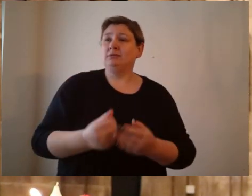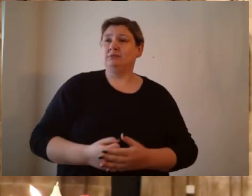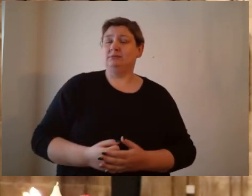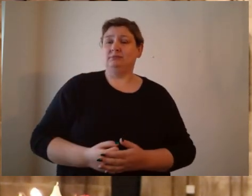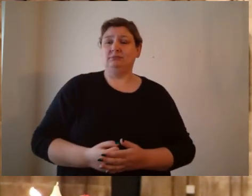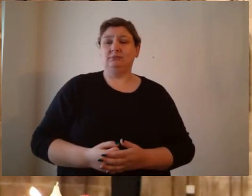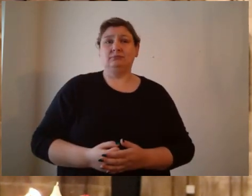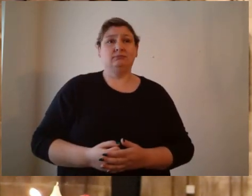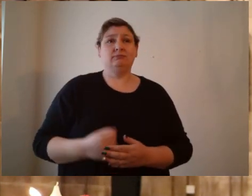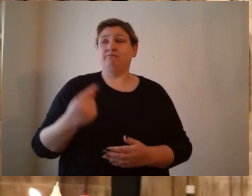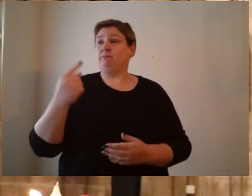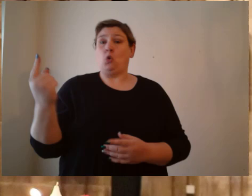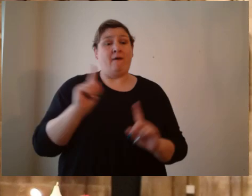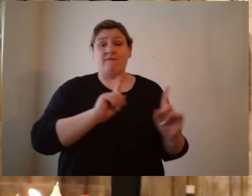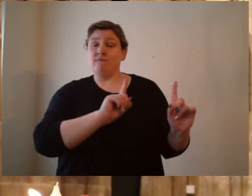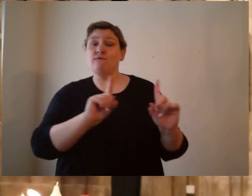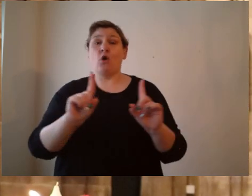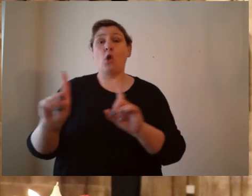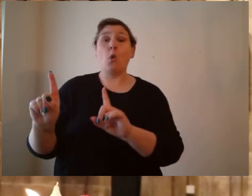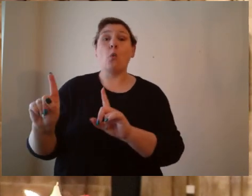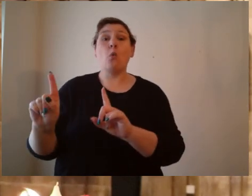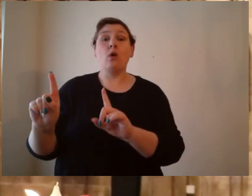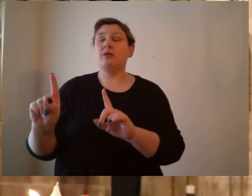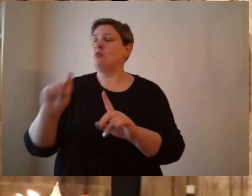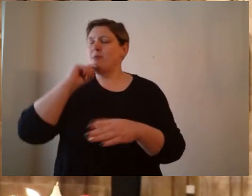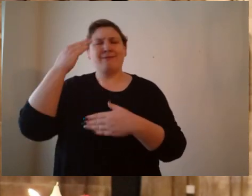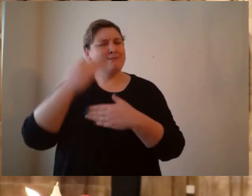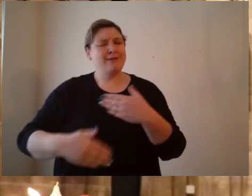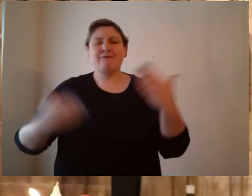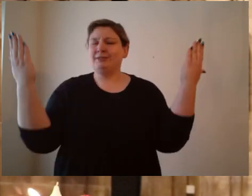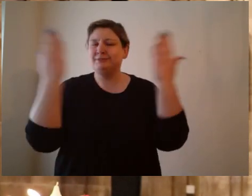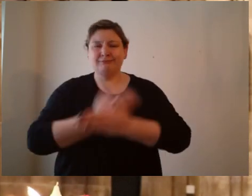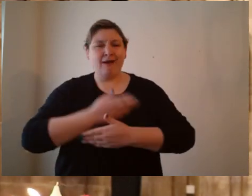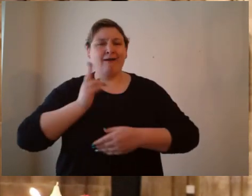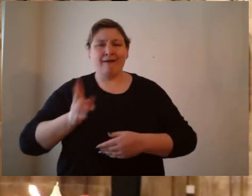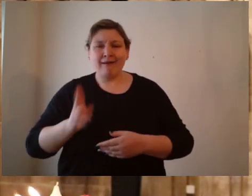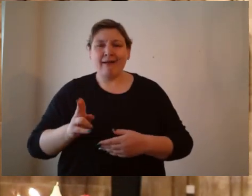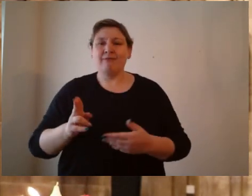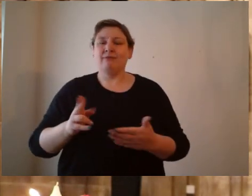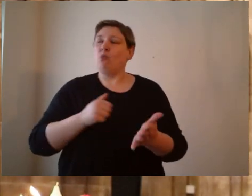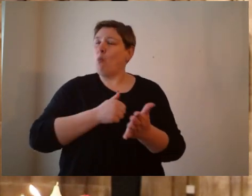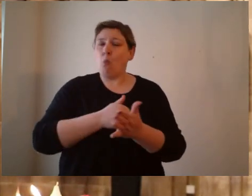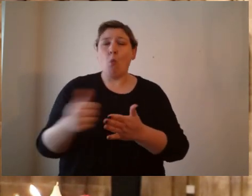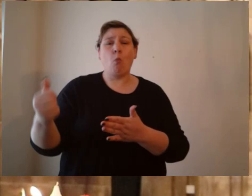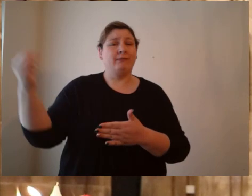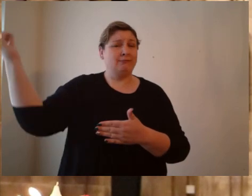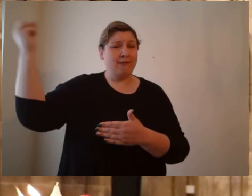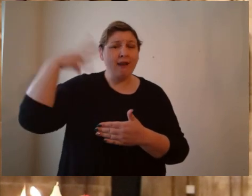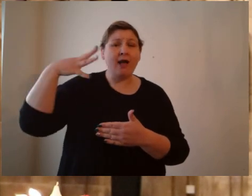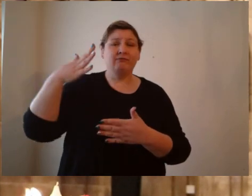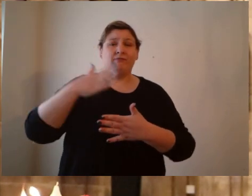world. Whoever follows me will never walk in darkness, but will have the